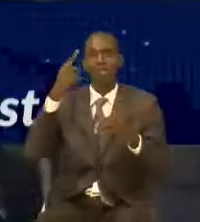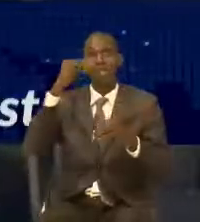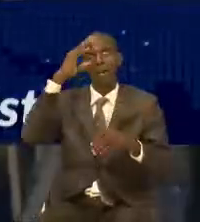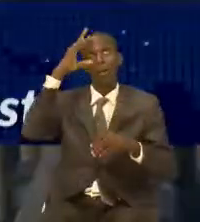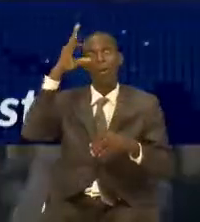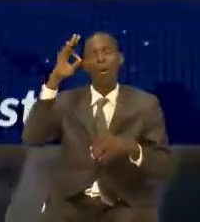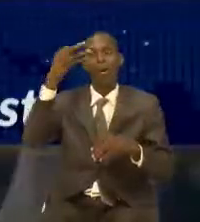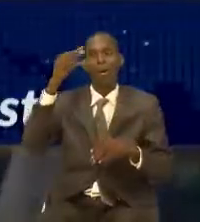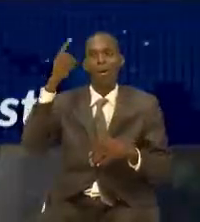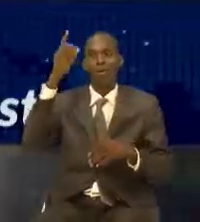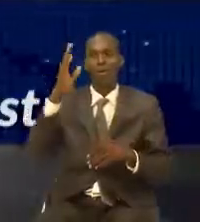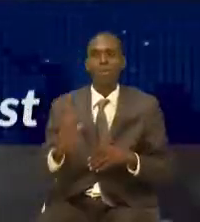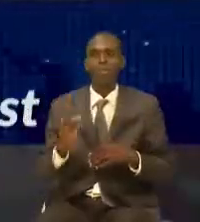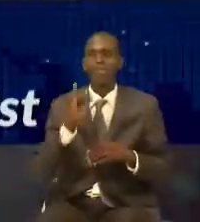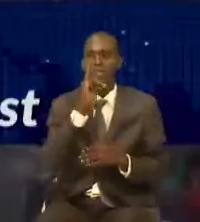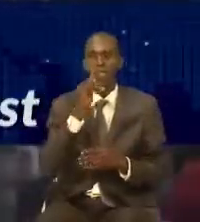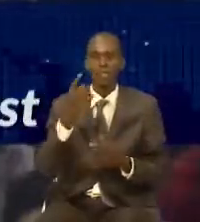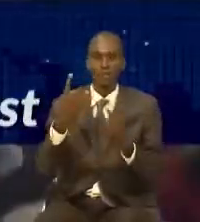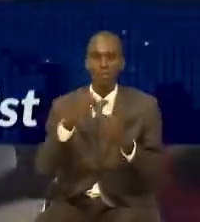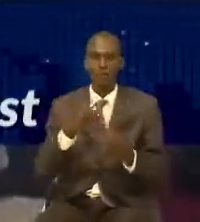now get ready